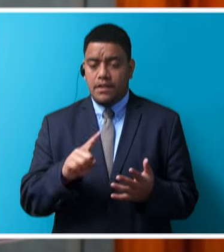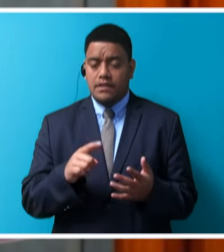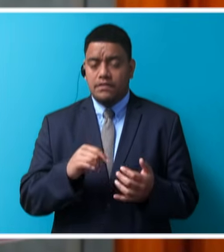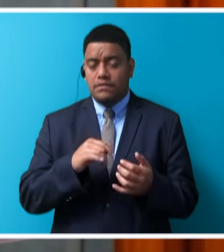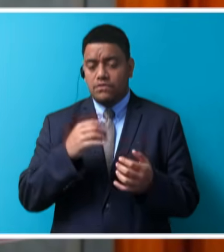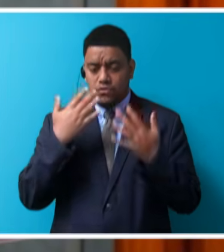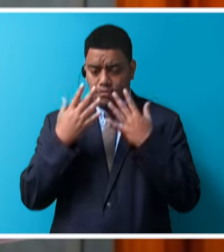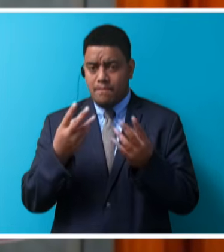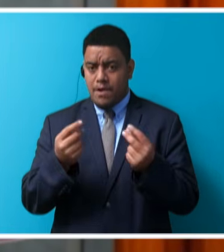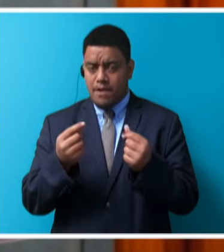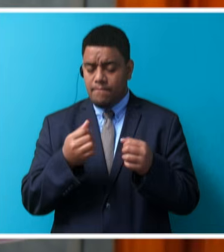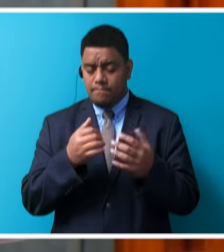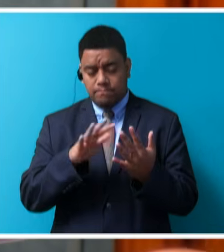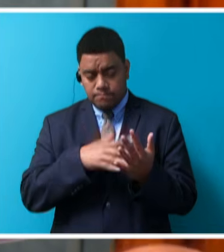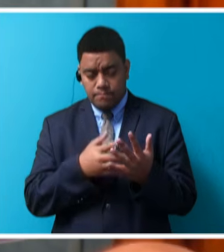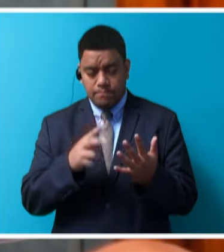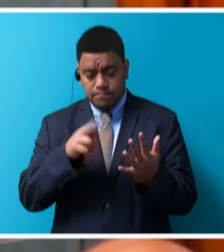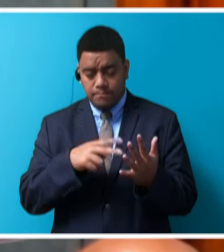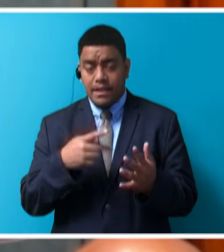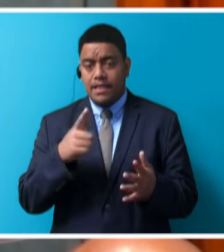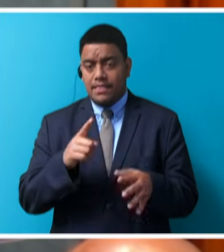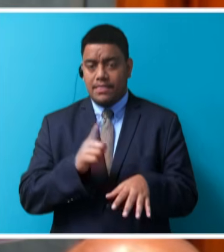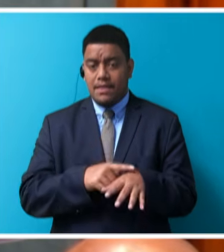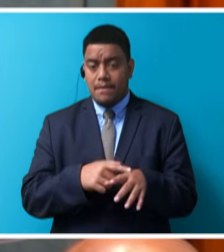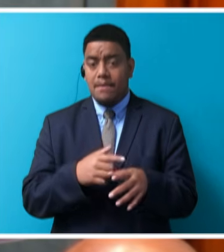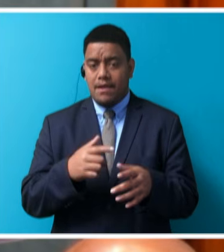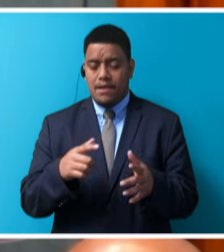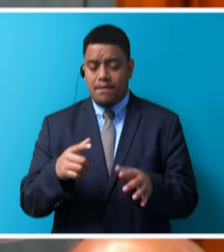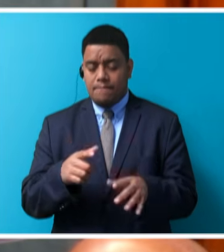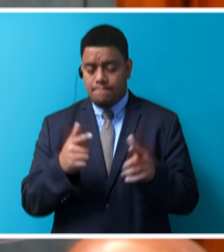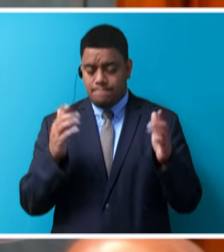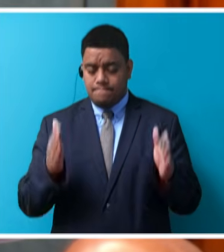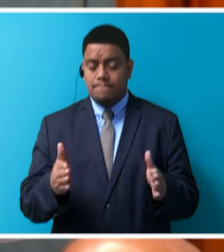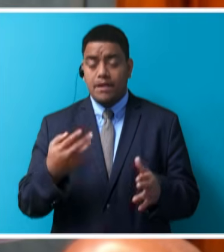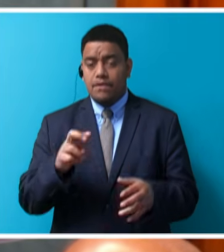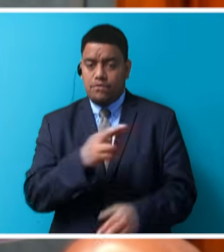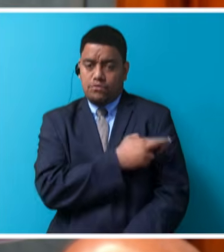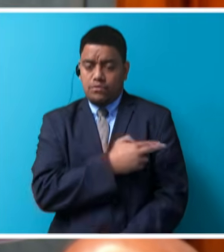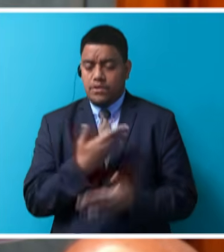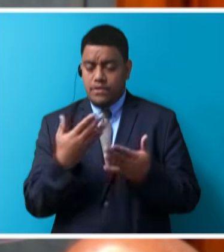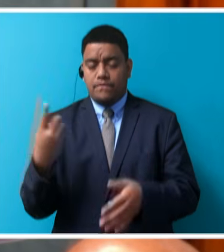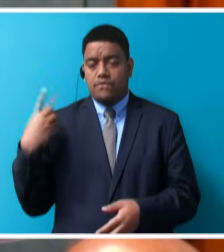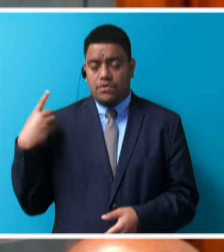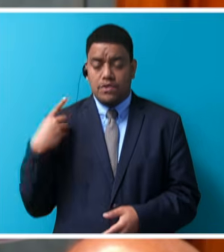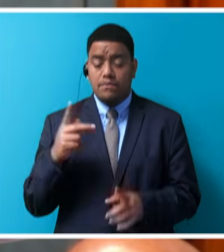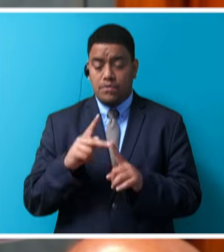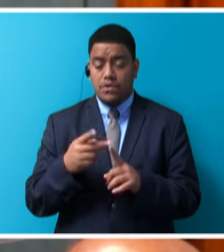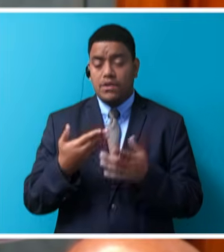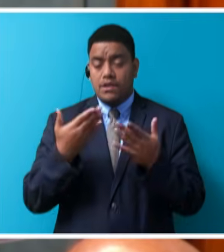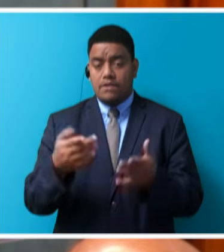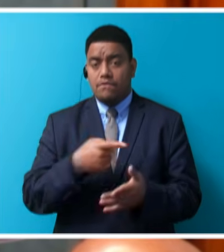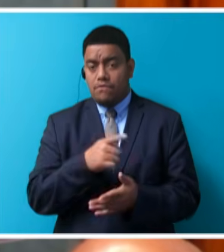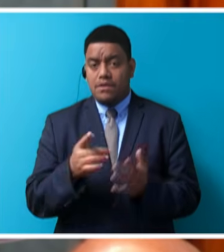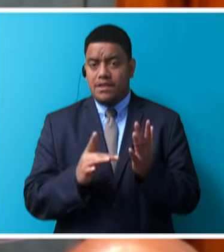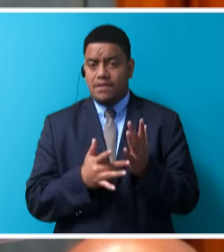forecast, implementation timeline, and clearly assigned responsibility. Priority will be given to technically